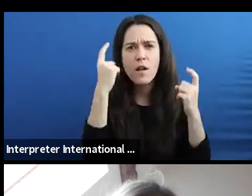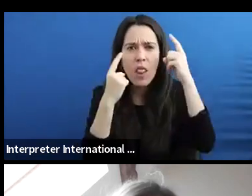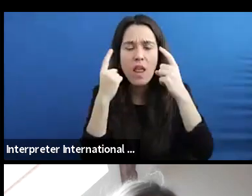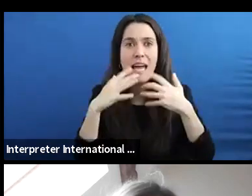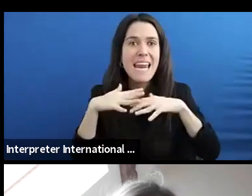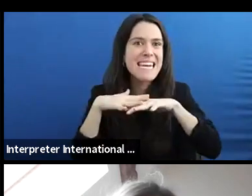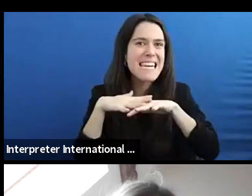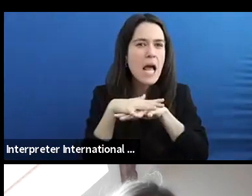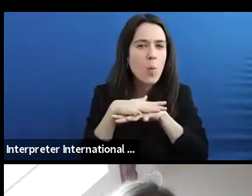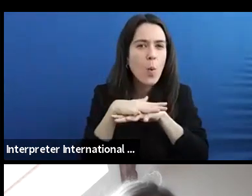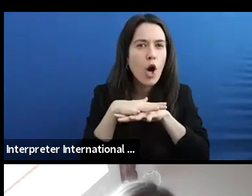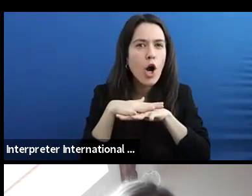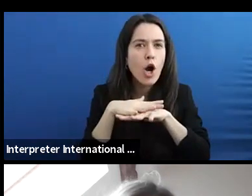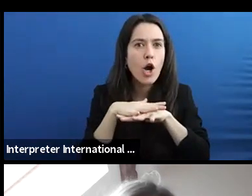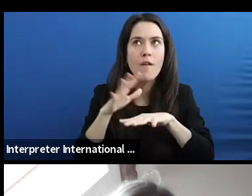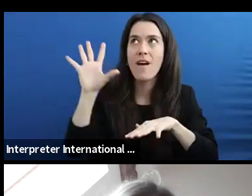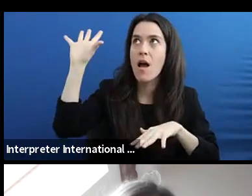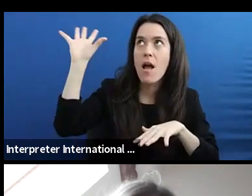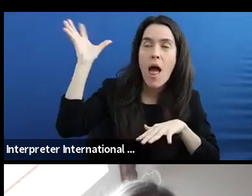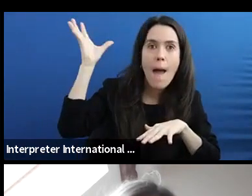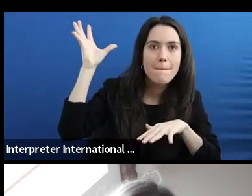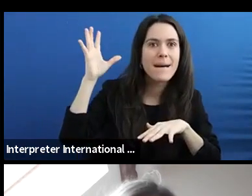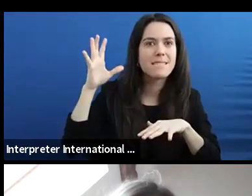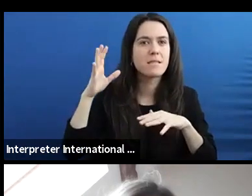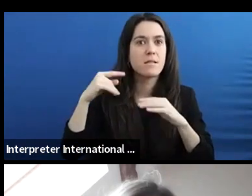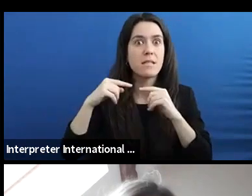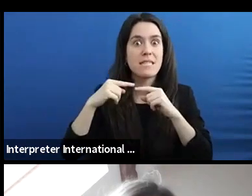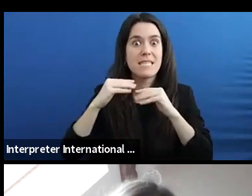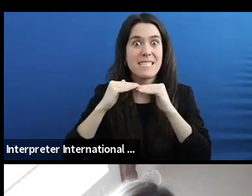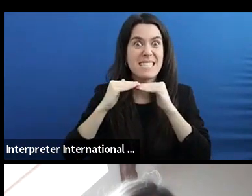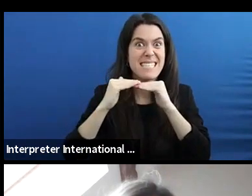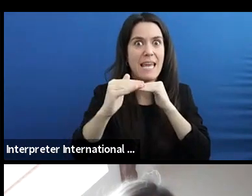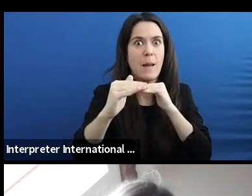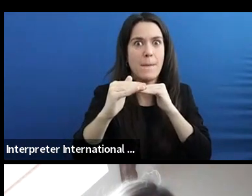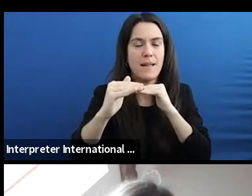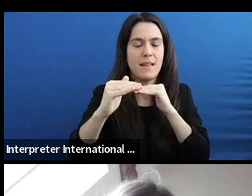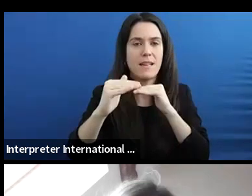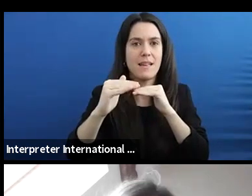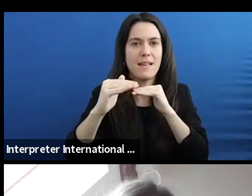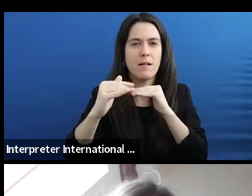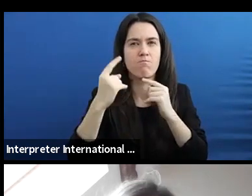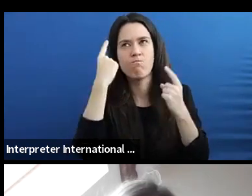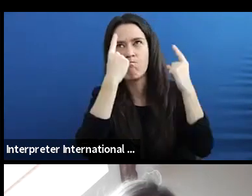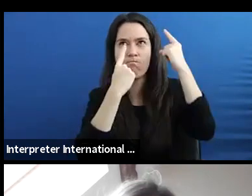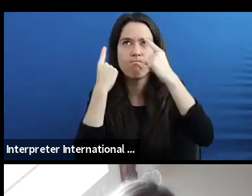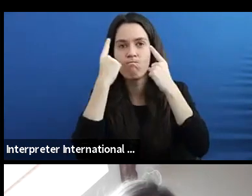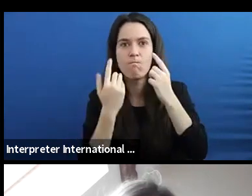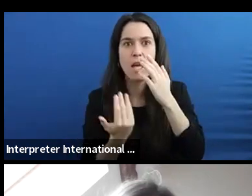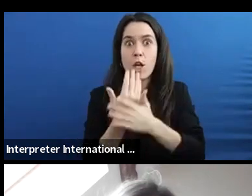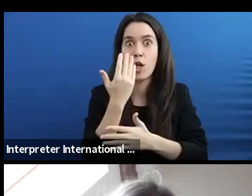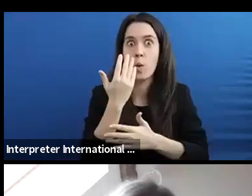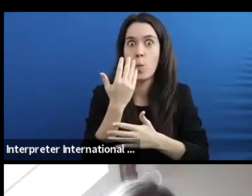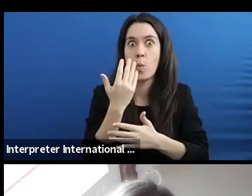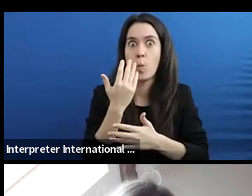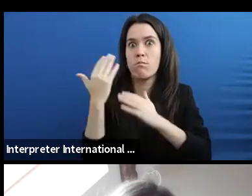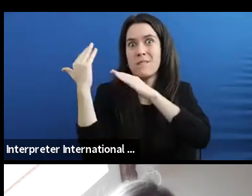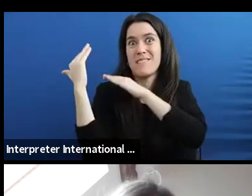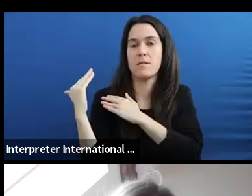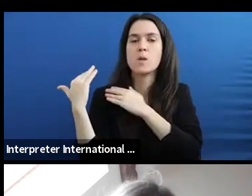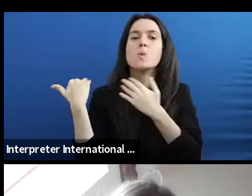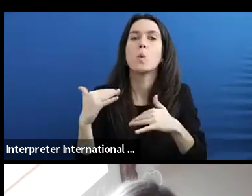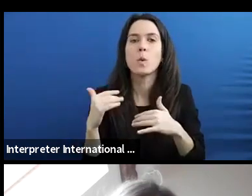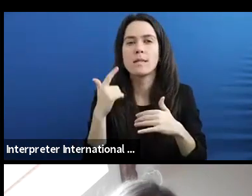of climate and sustainability consultants. It's a new job, very important new job, to advise